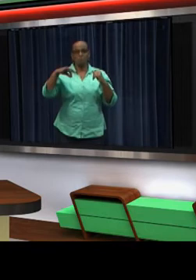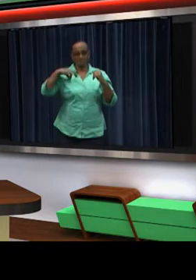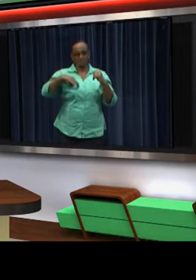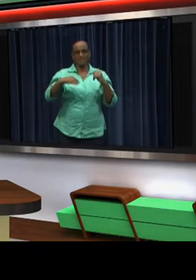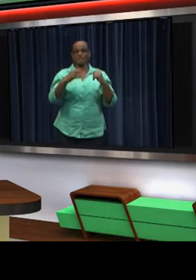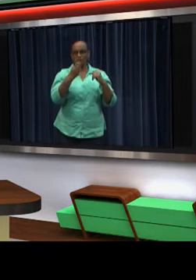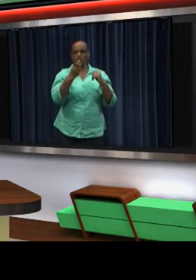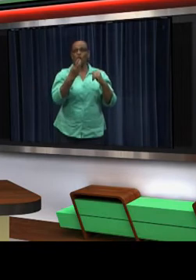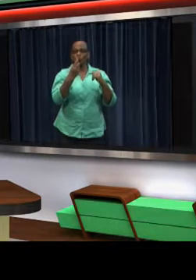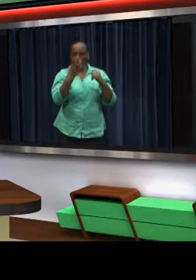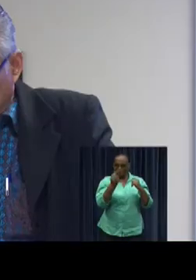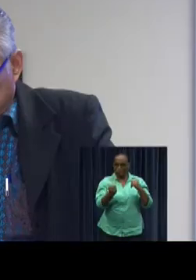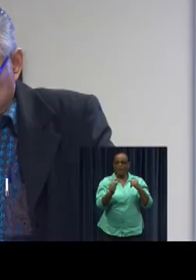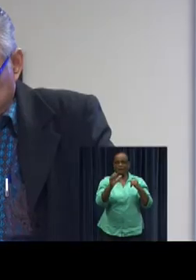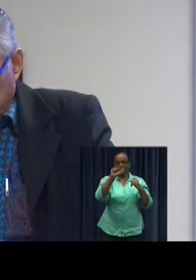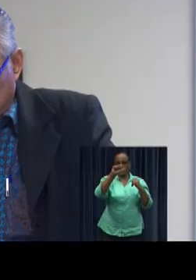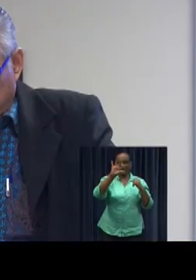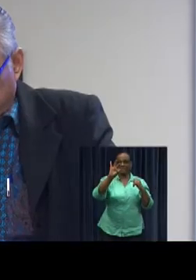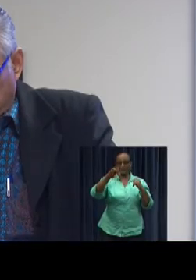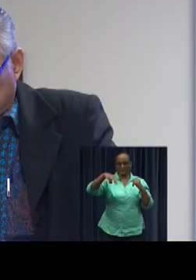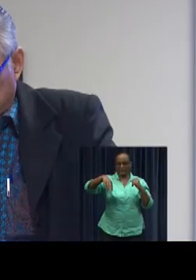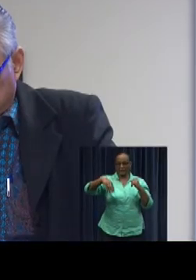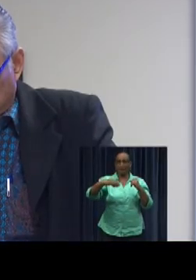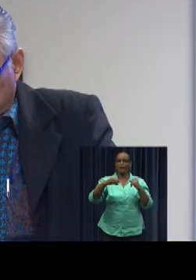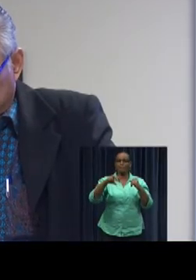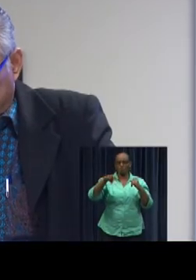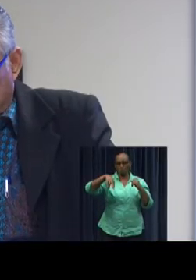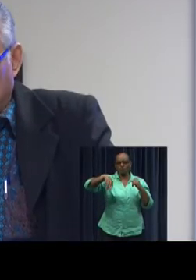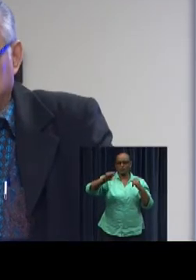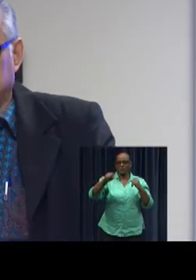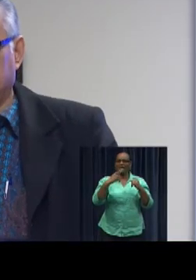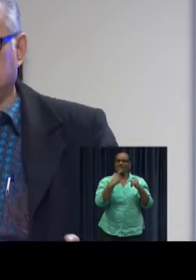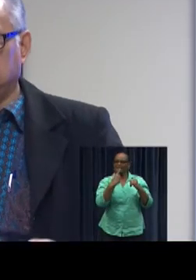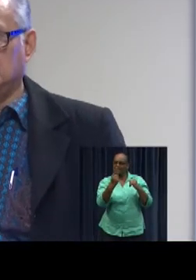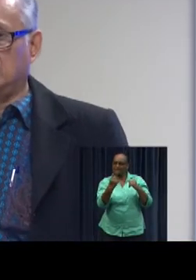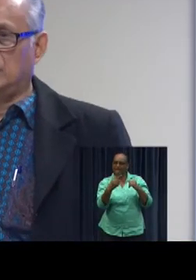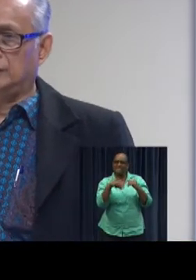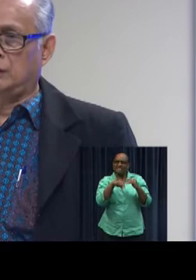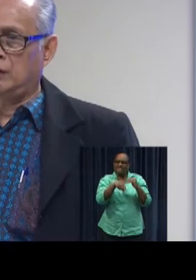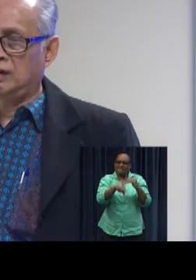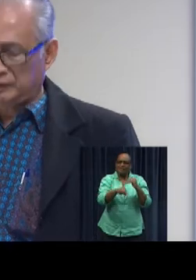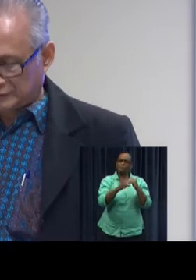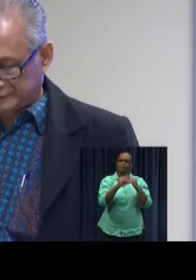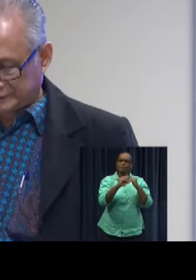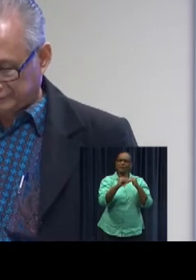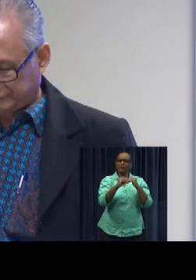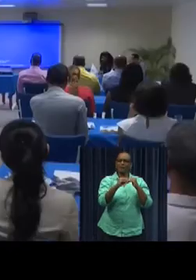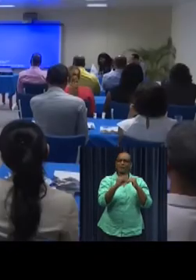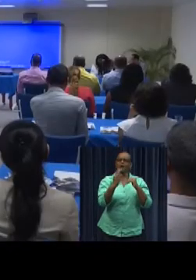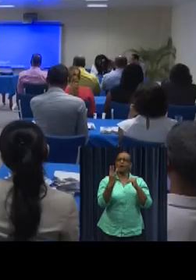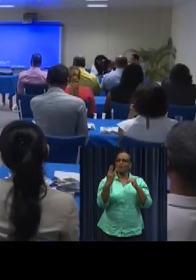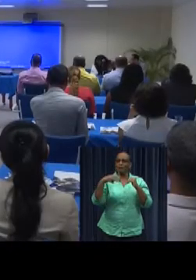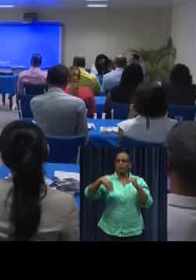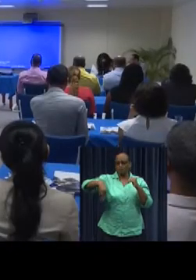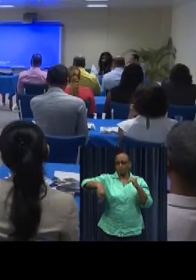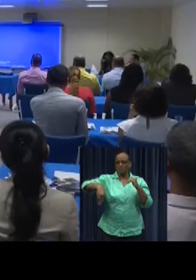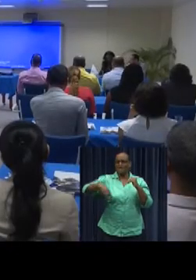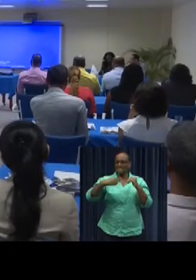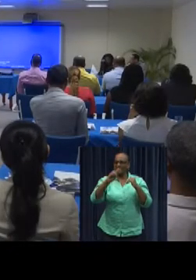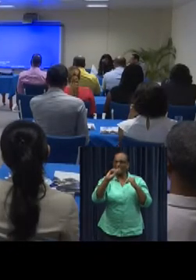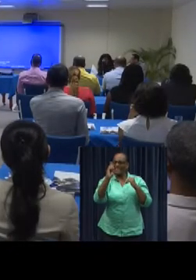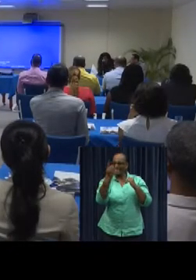should take place. The Minister of Labor, Suharto Mustaja, went deeper into this on a